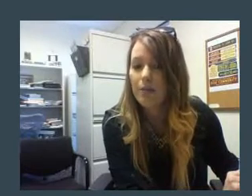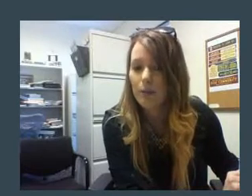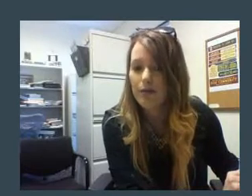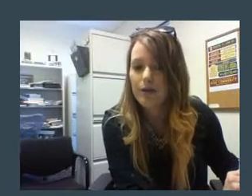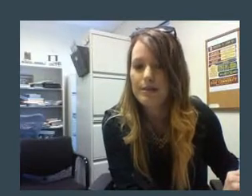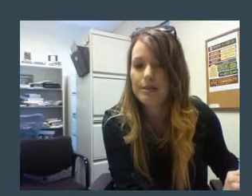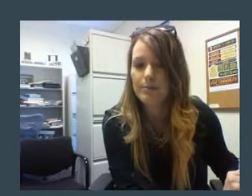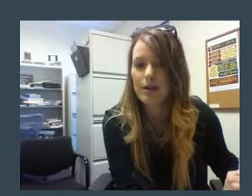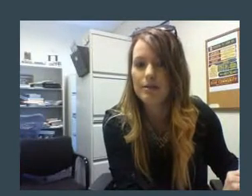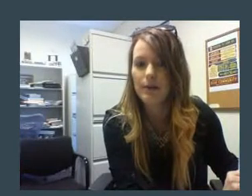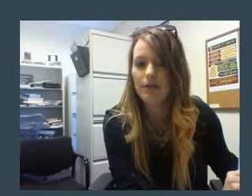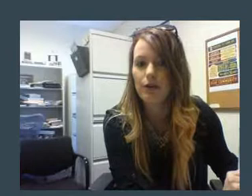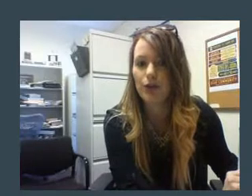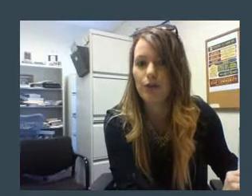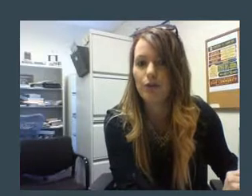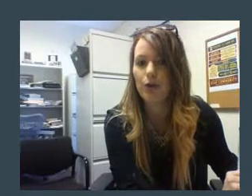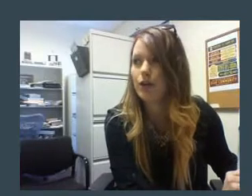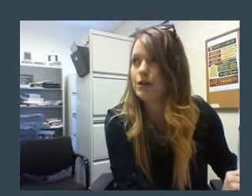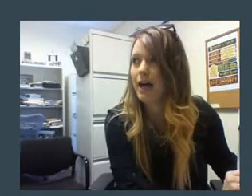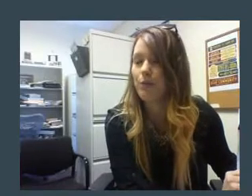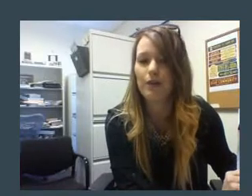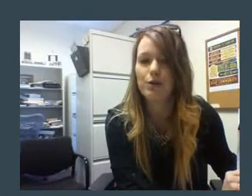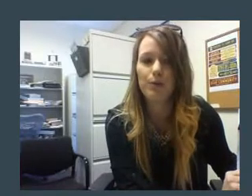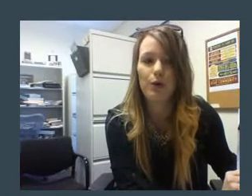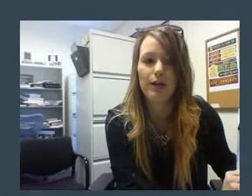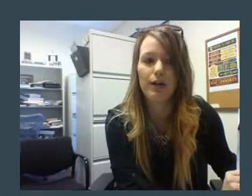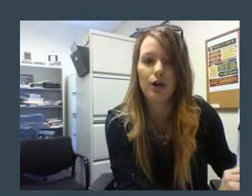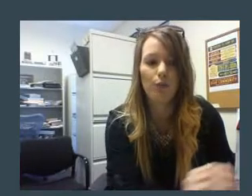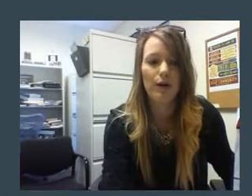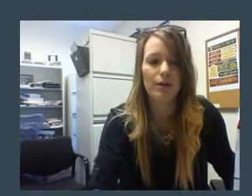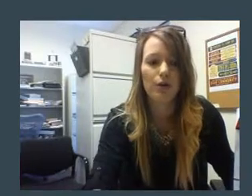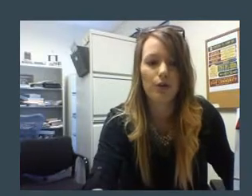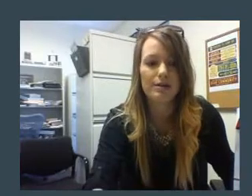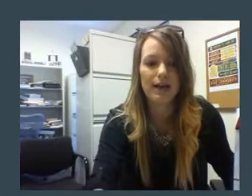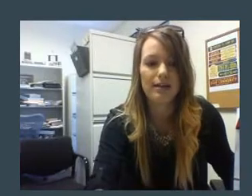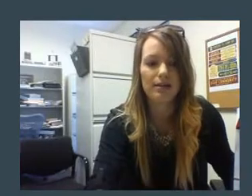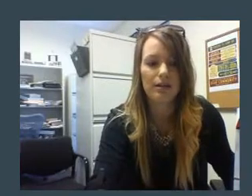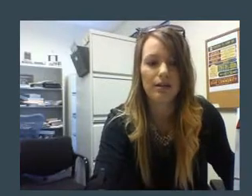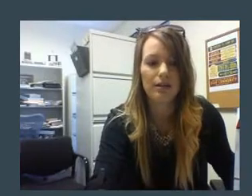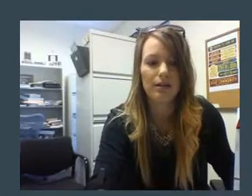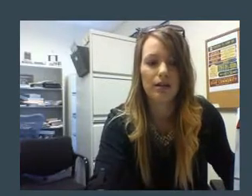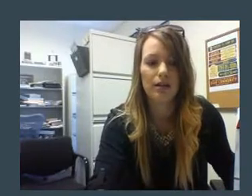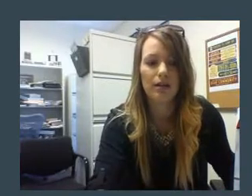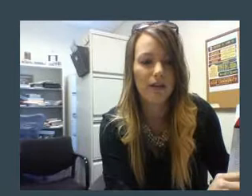And a morpheme is the smallest meaningful unit of a word or sign, whether spoken, written, or signed.